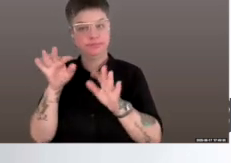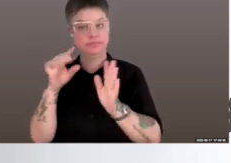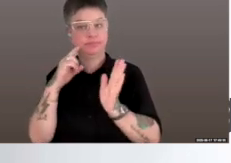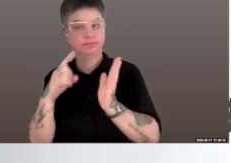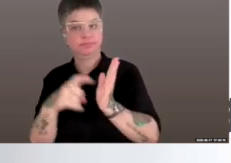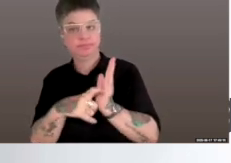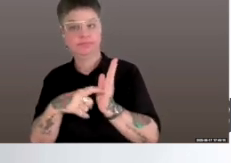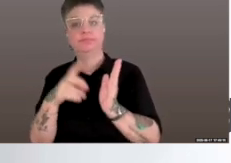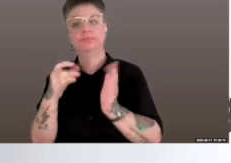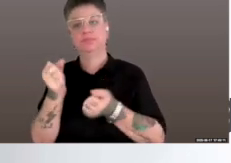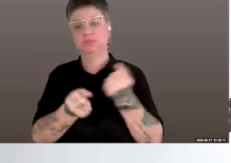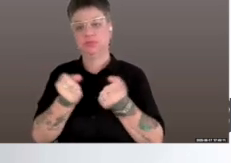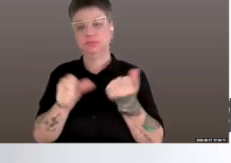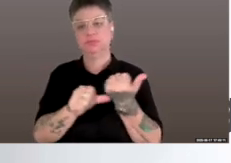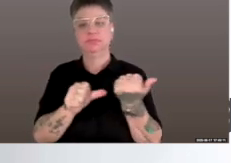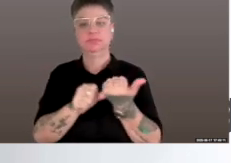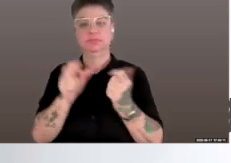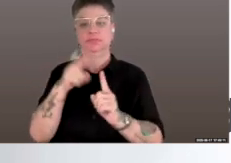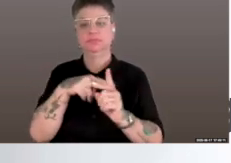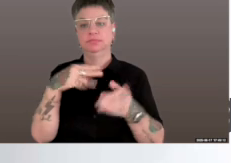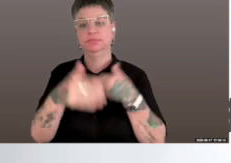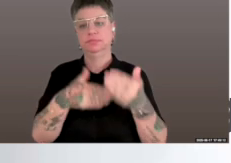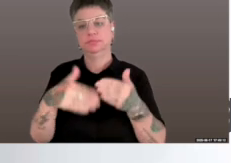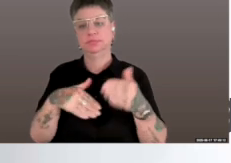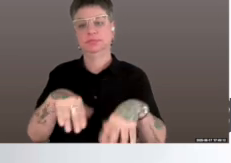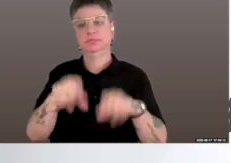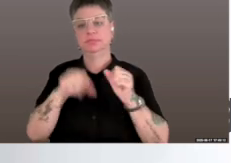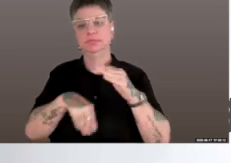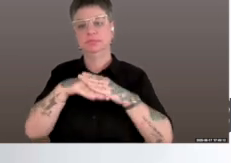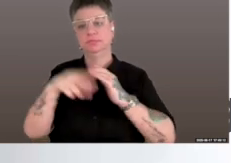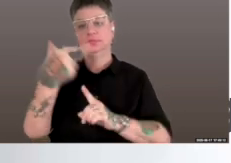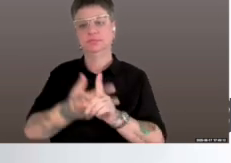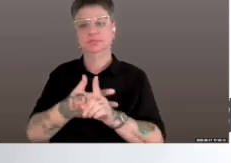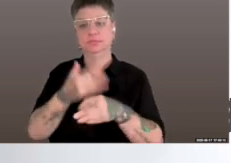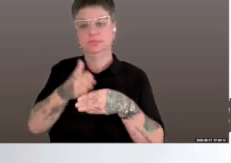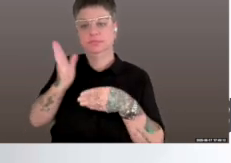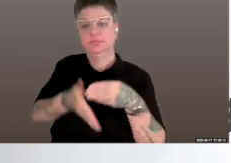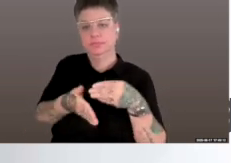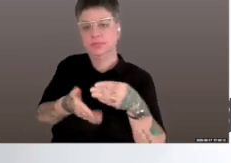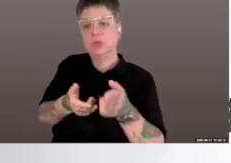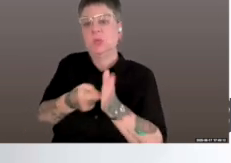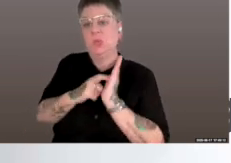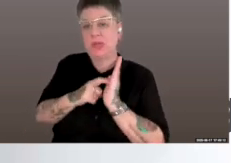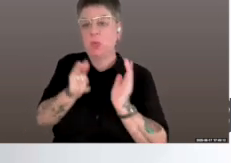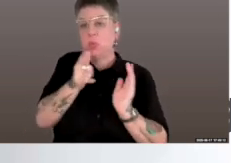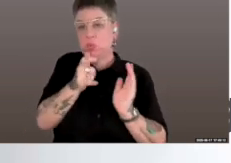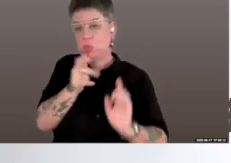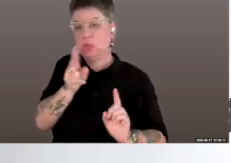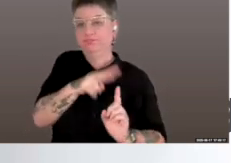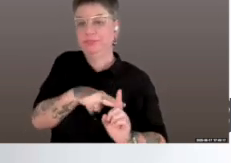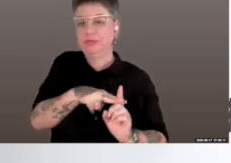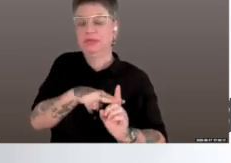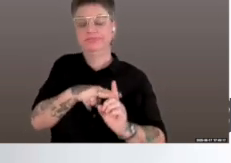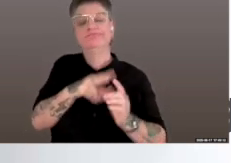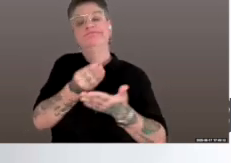available through Carl Moyer State Reserve co-funding and Assembly Bill 100. Since the program inception,